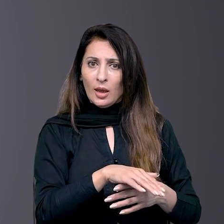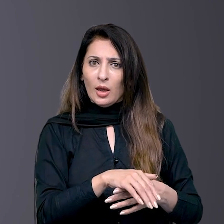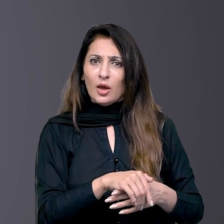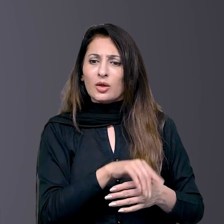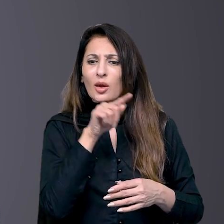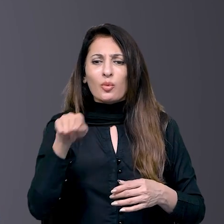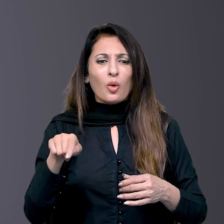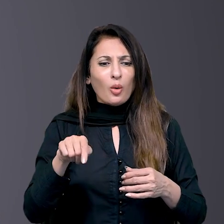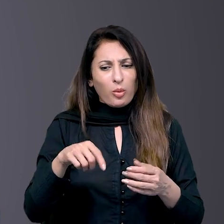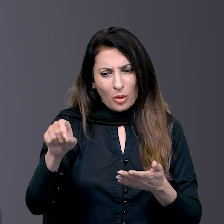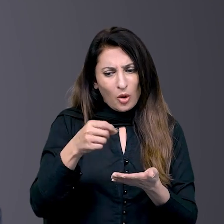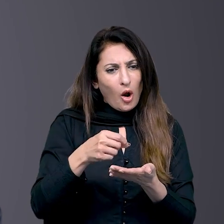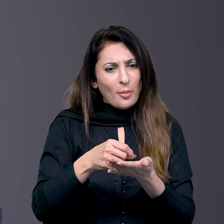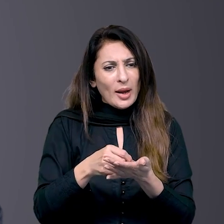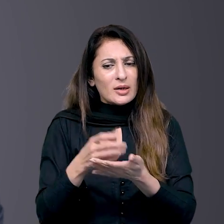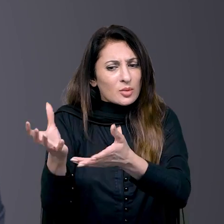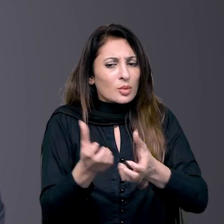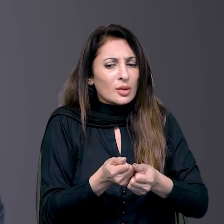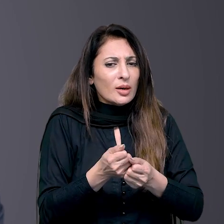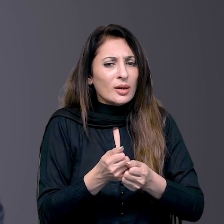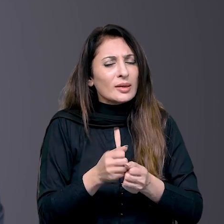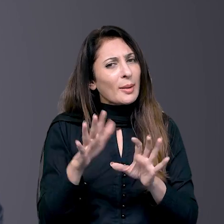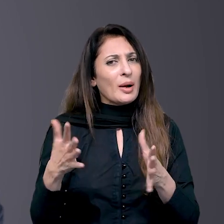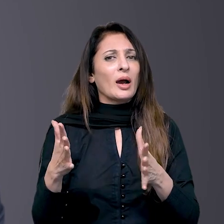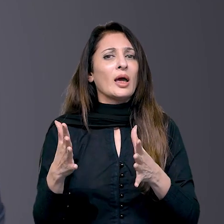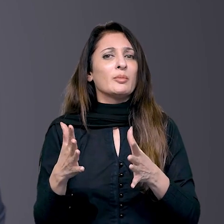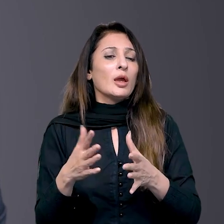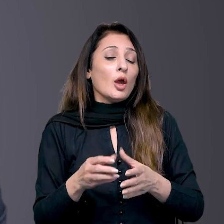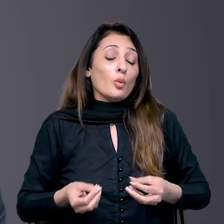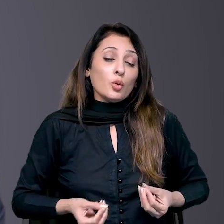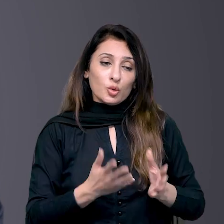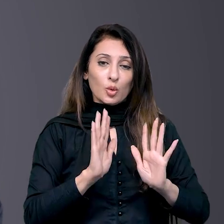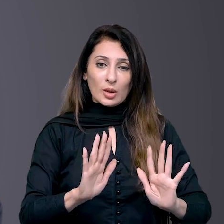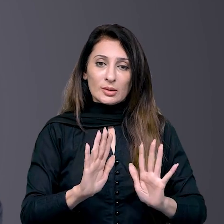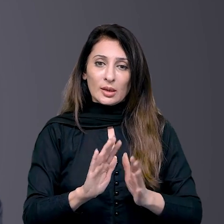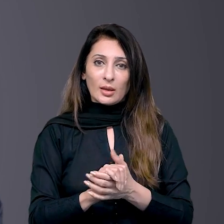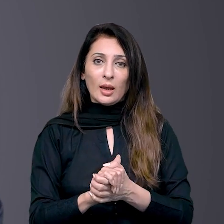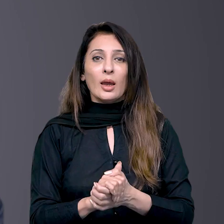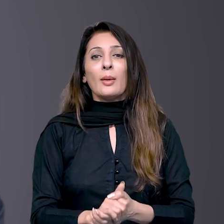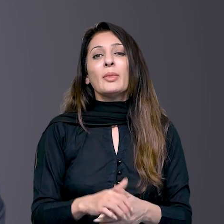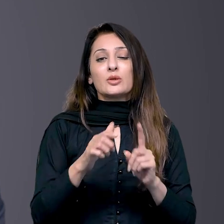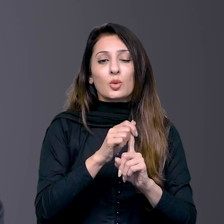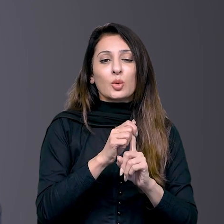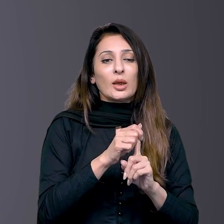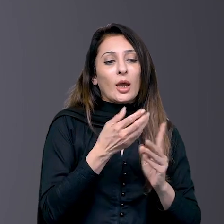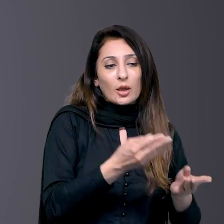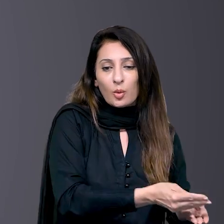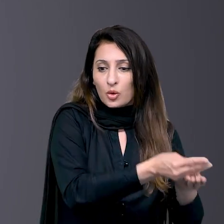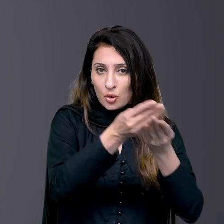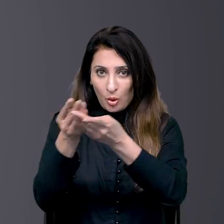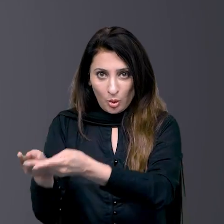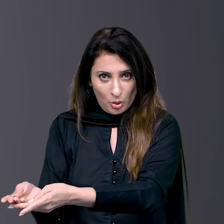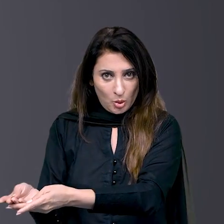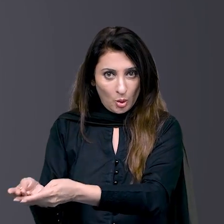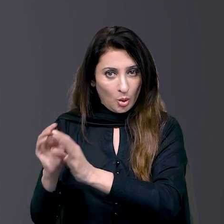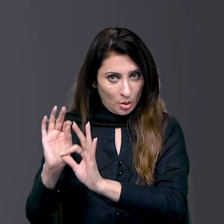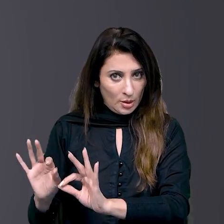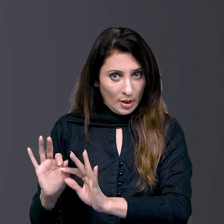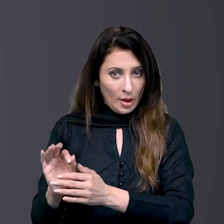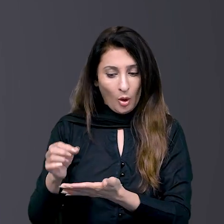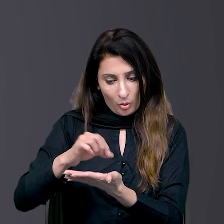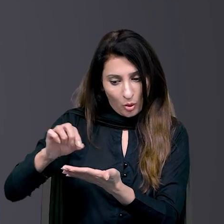for comments. But in most scenarios, the additional sessions judge would procure comments from the superintendent of